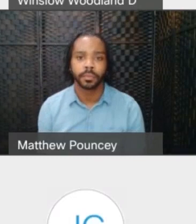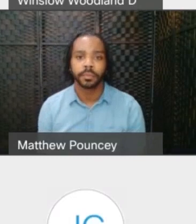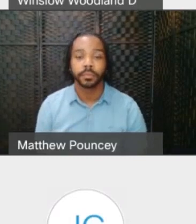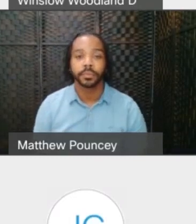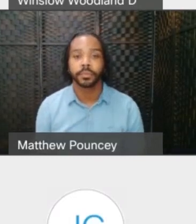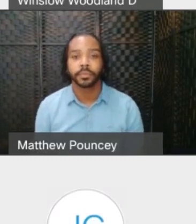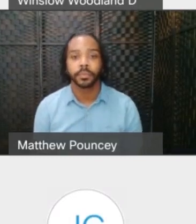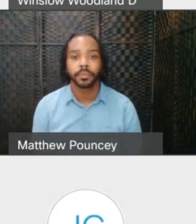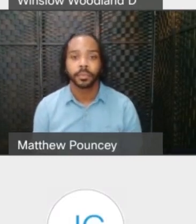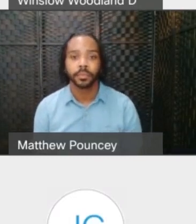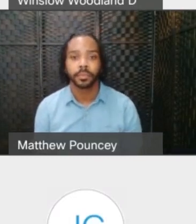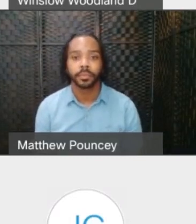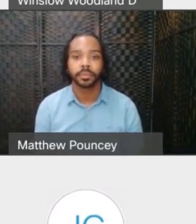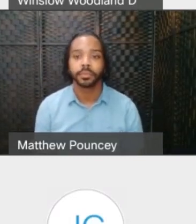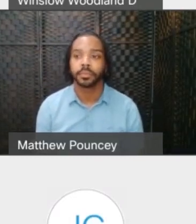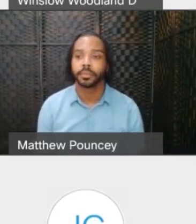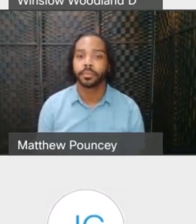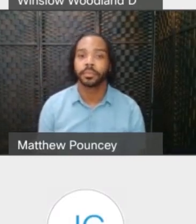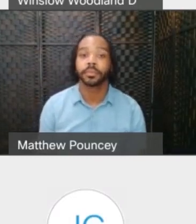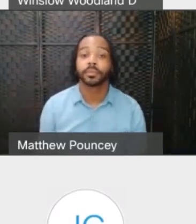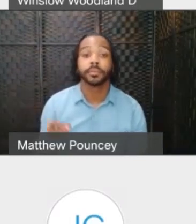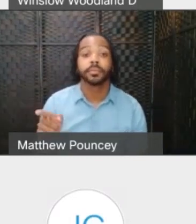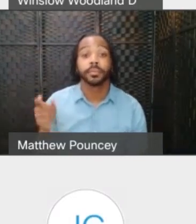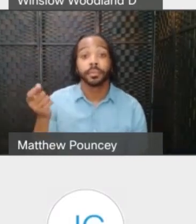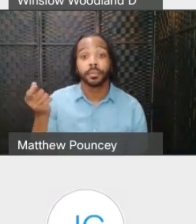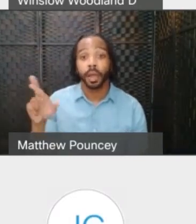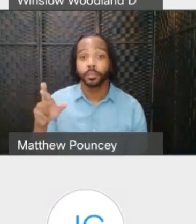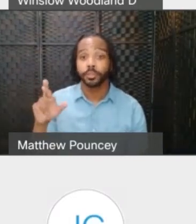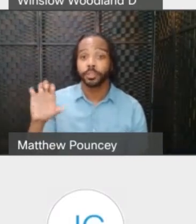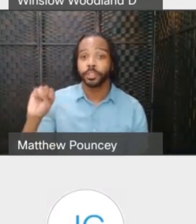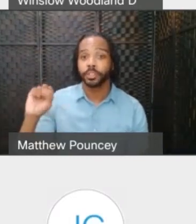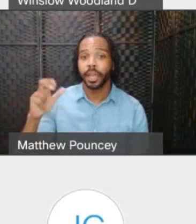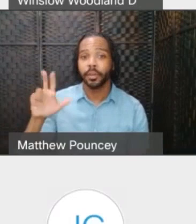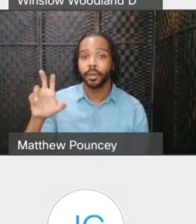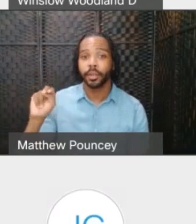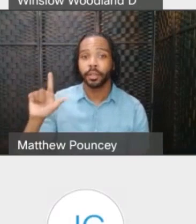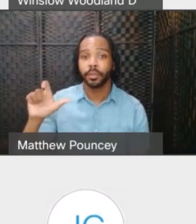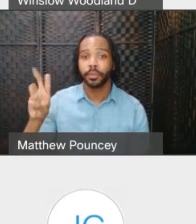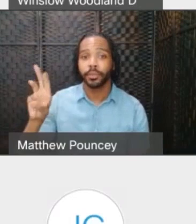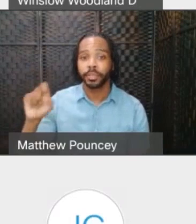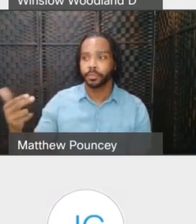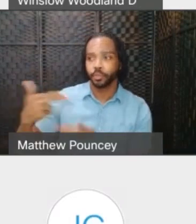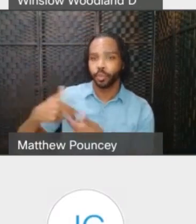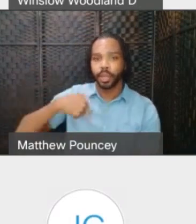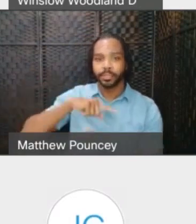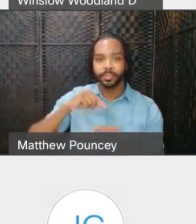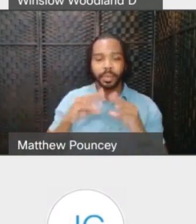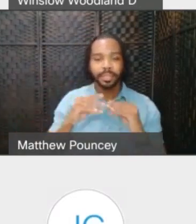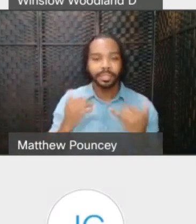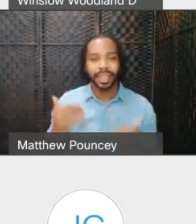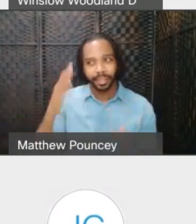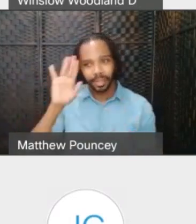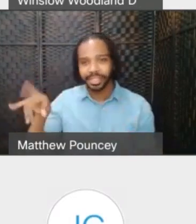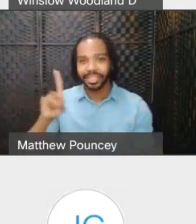So Dr. Sharon Lewis has joined us today. I know that she can't be here for the full